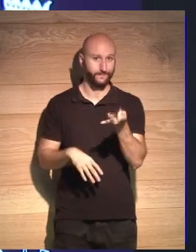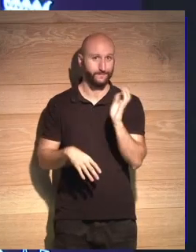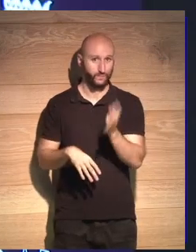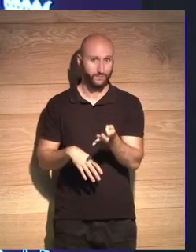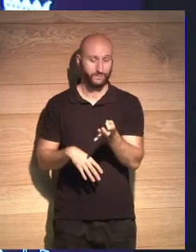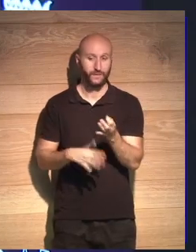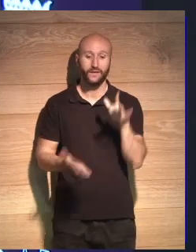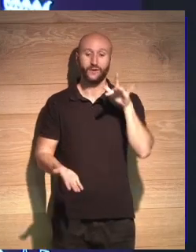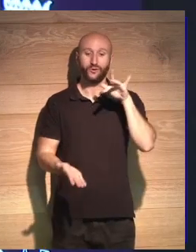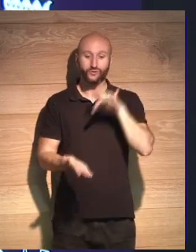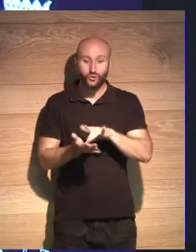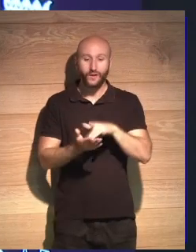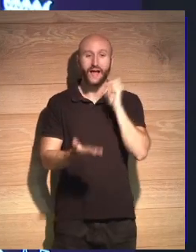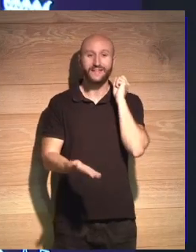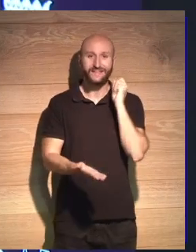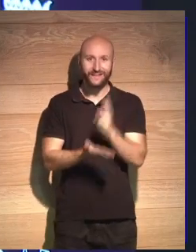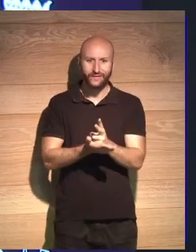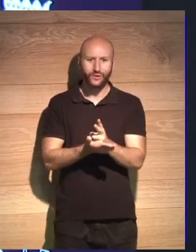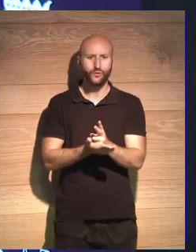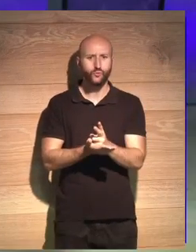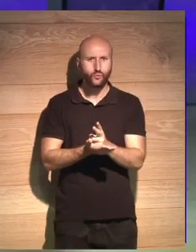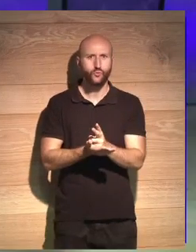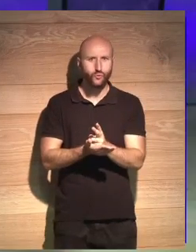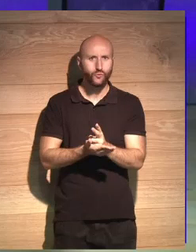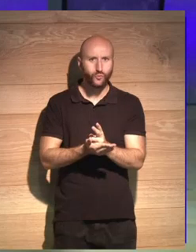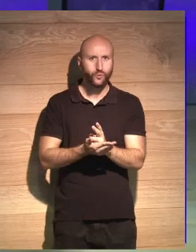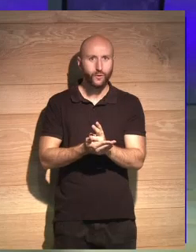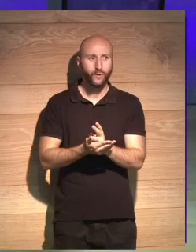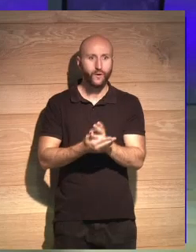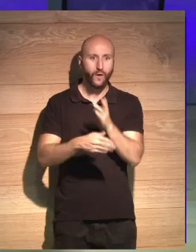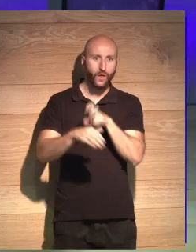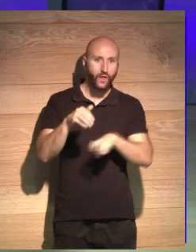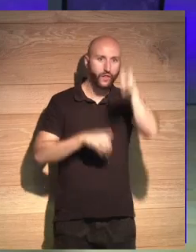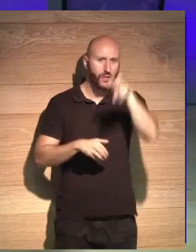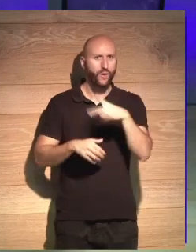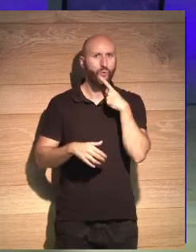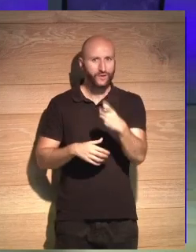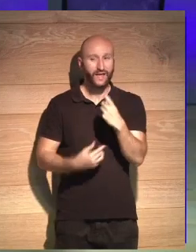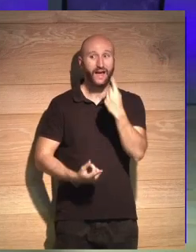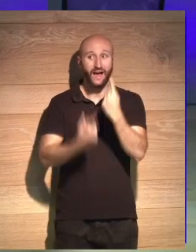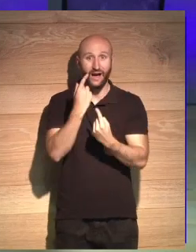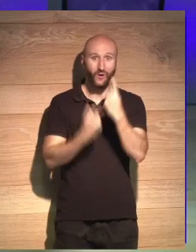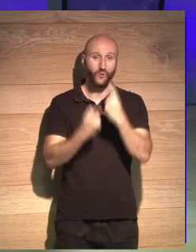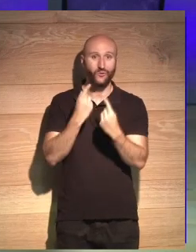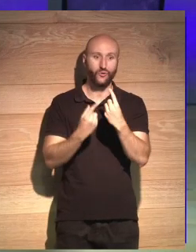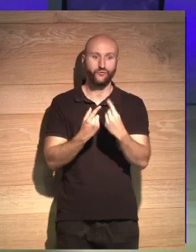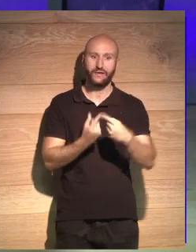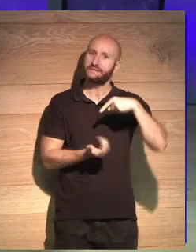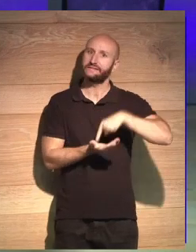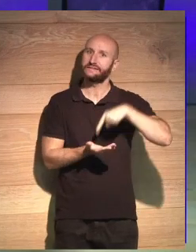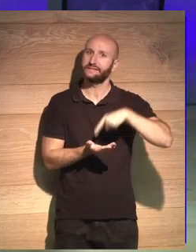but actually when we face very complicated challenges, some